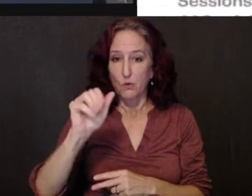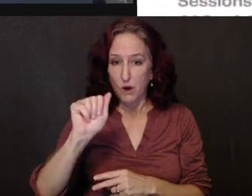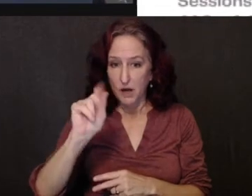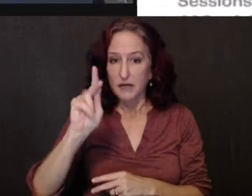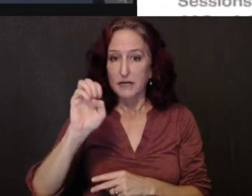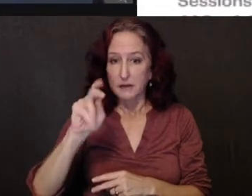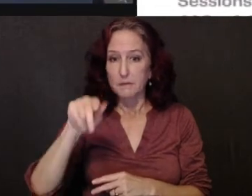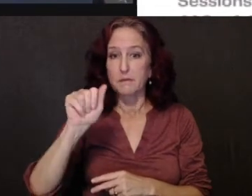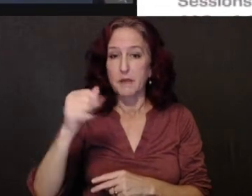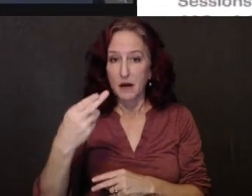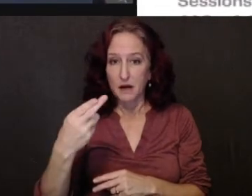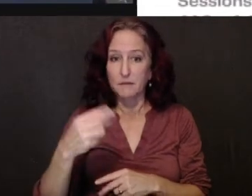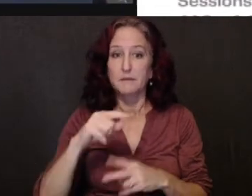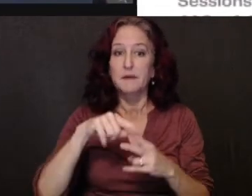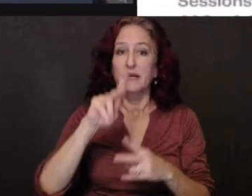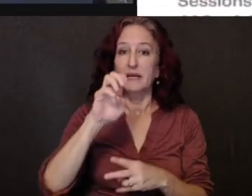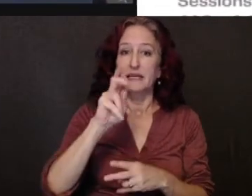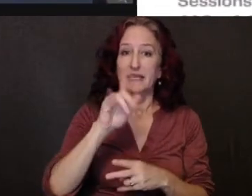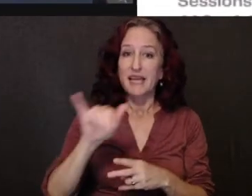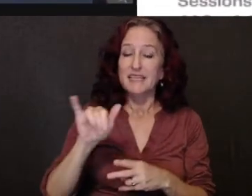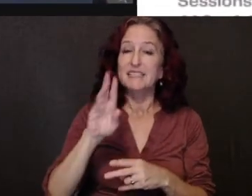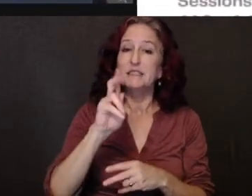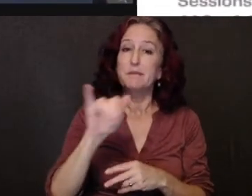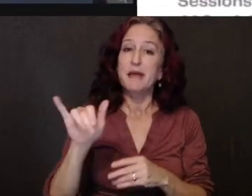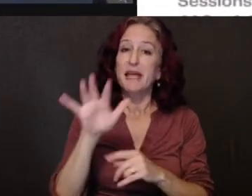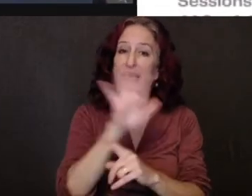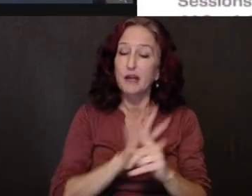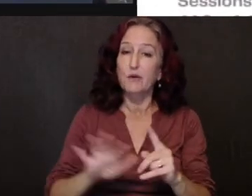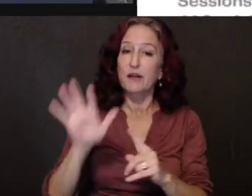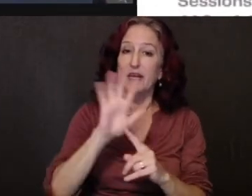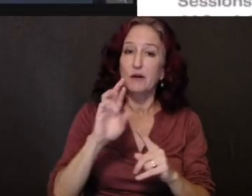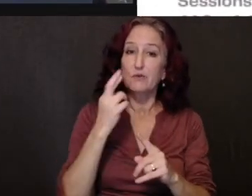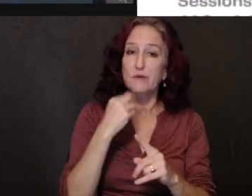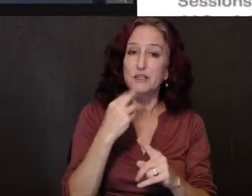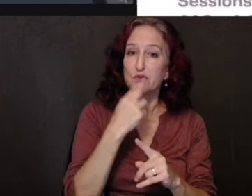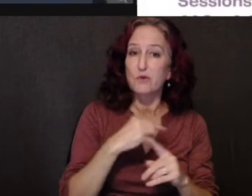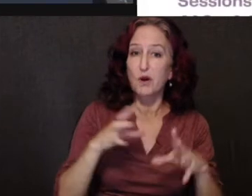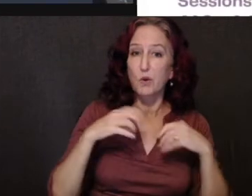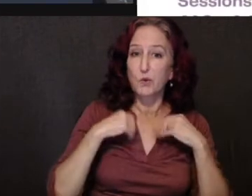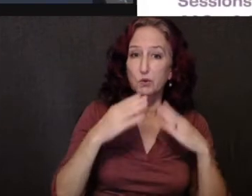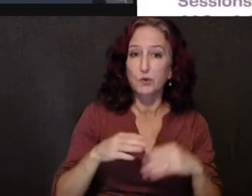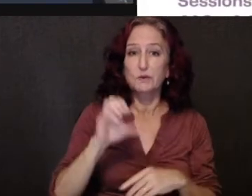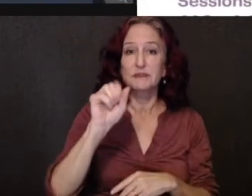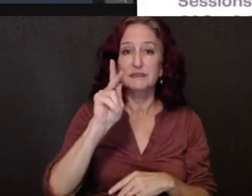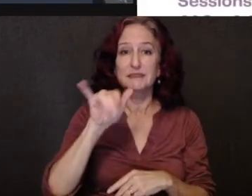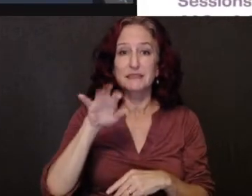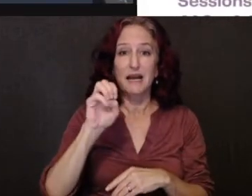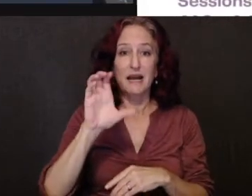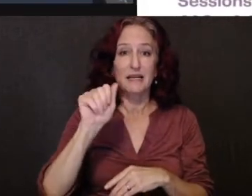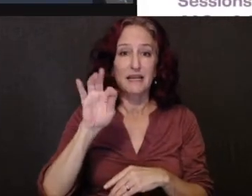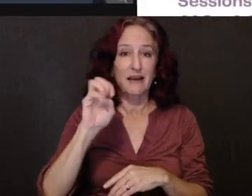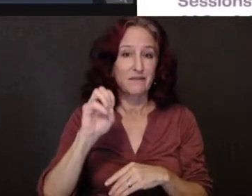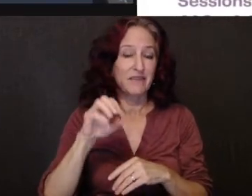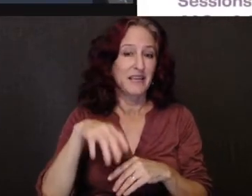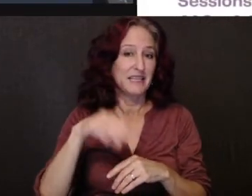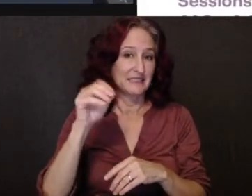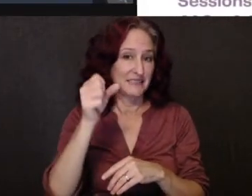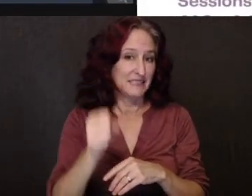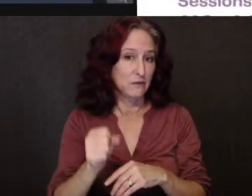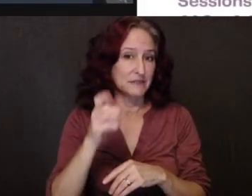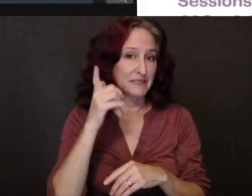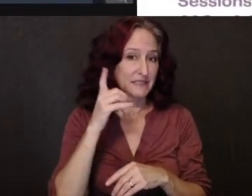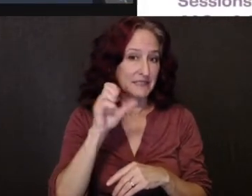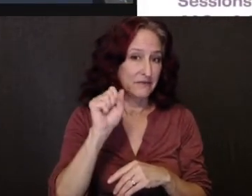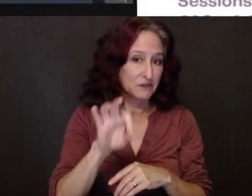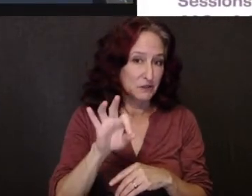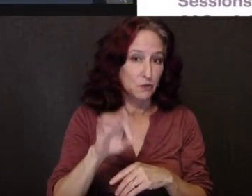The first two cooking demonstrations for this evening will feature Kenny Annis and Crystal Wahpepah from 4:10 to 4:40 p.m. Kenny